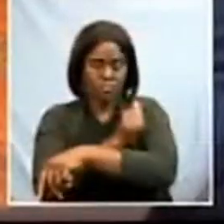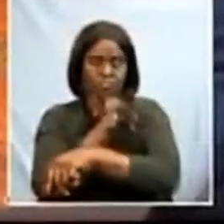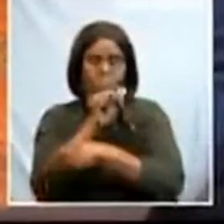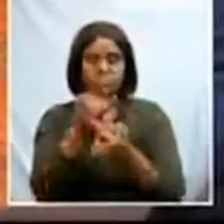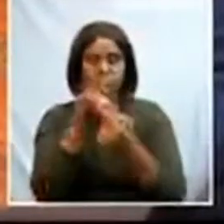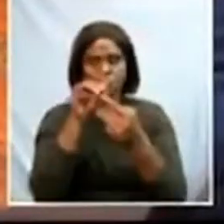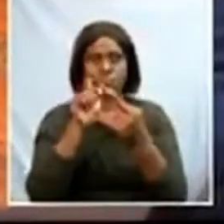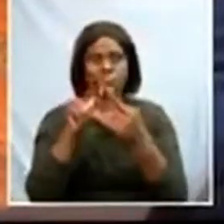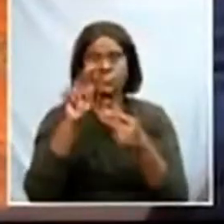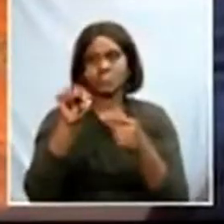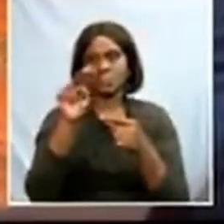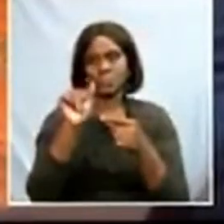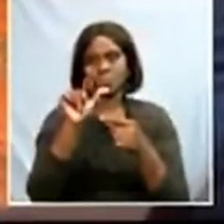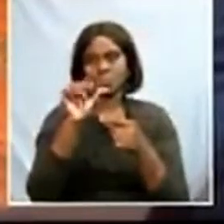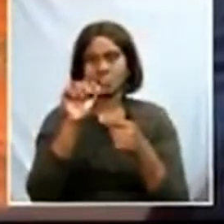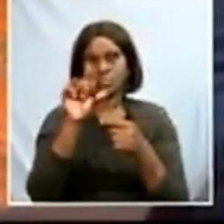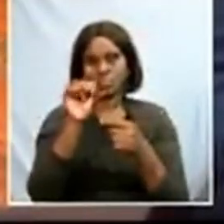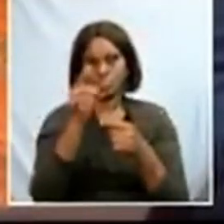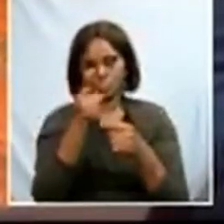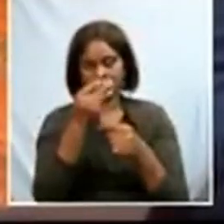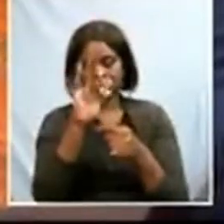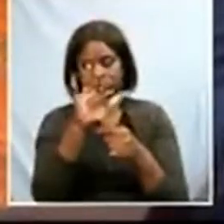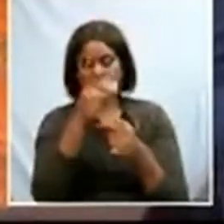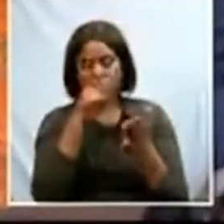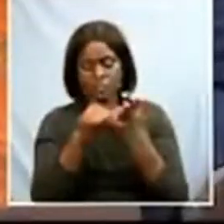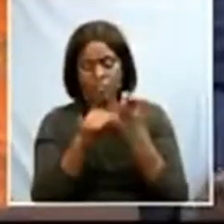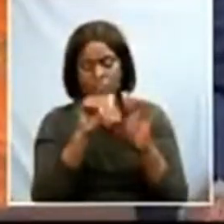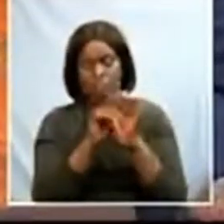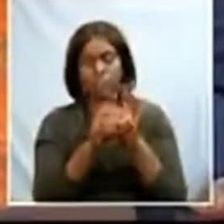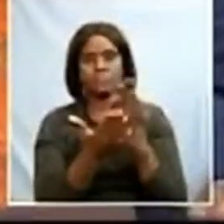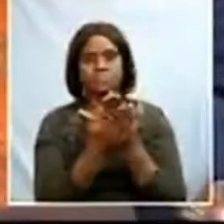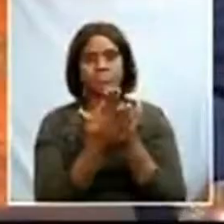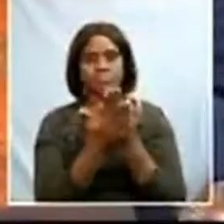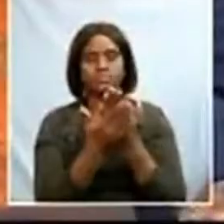to NALOLO. It's one of the letters in the addendum.